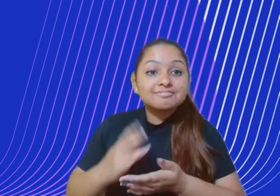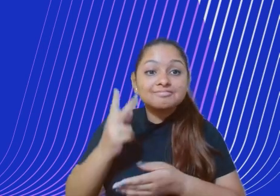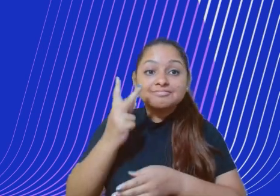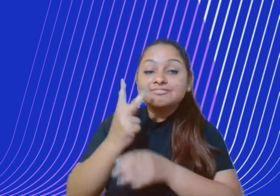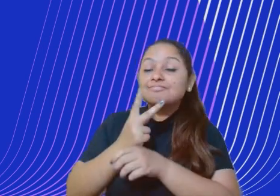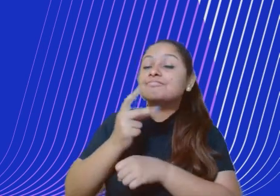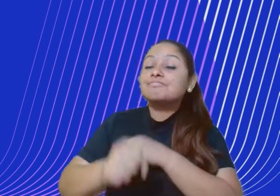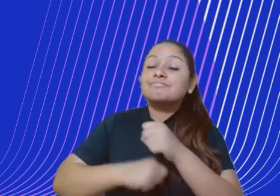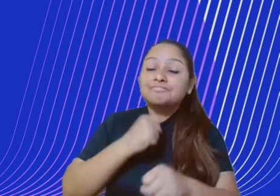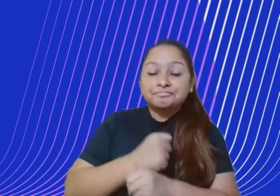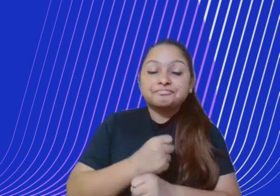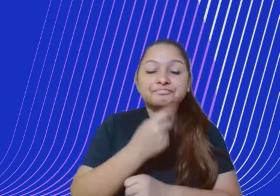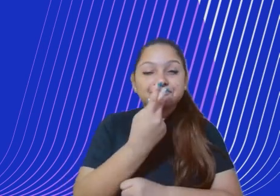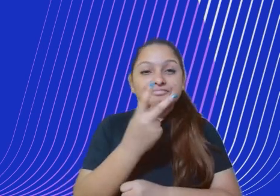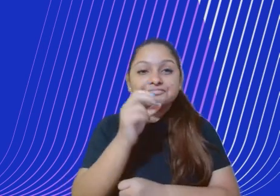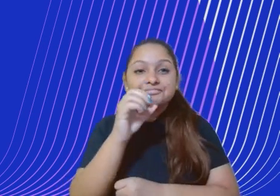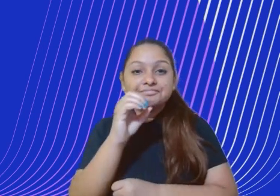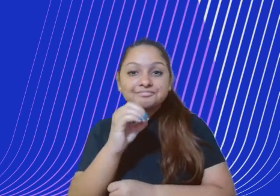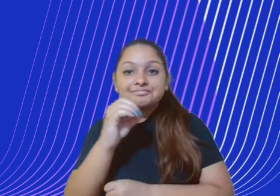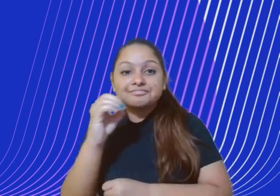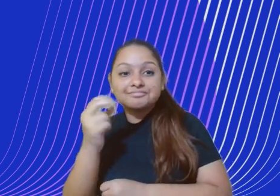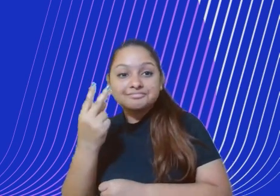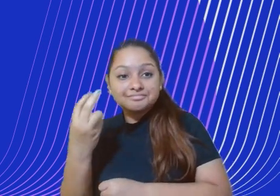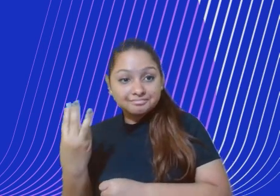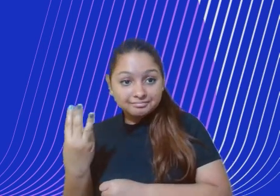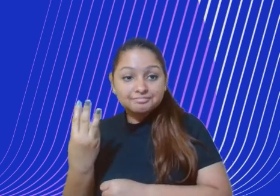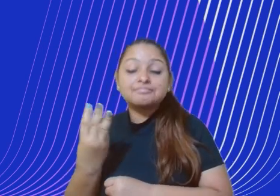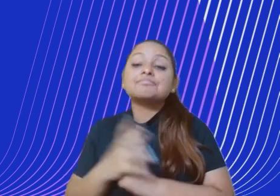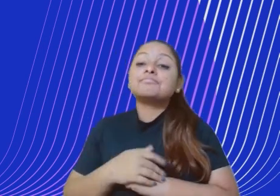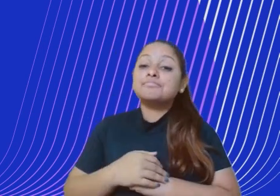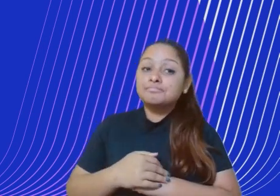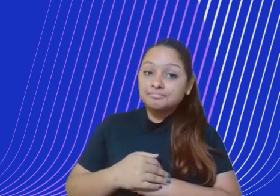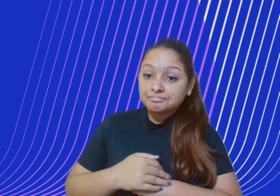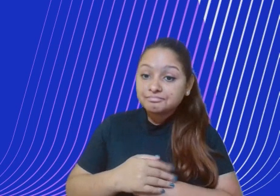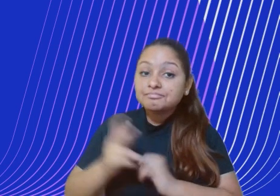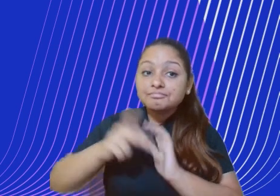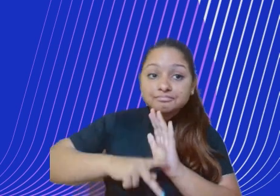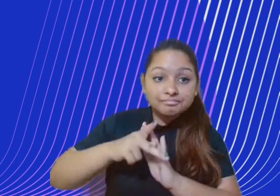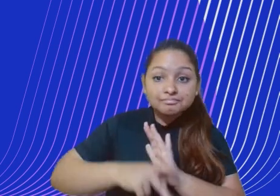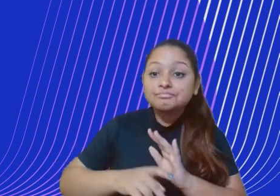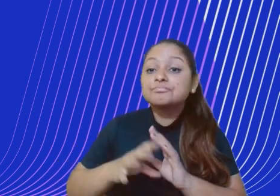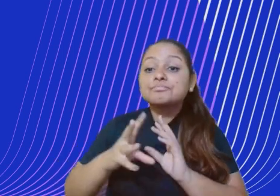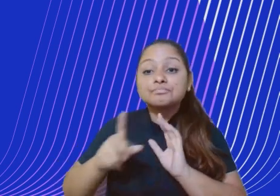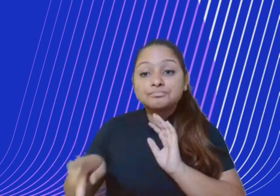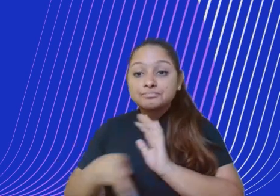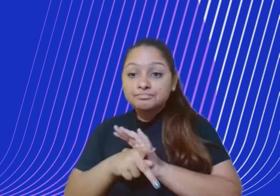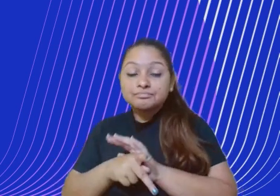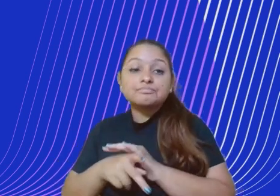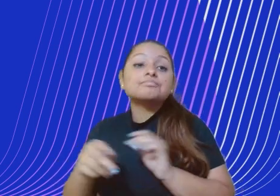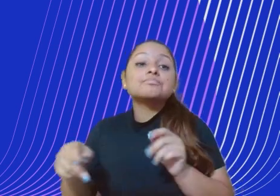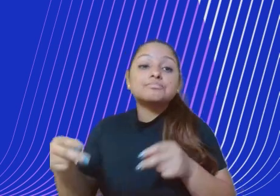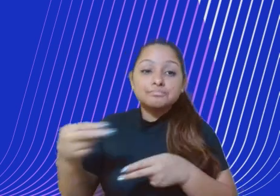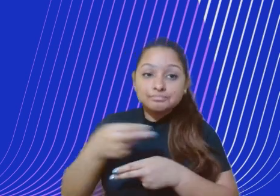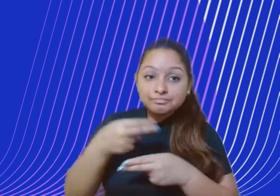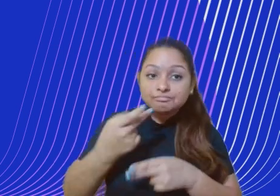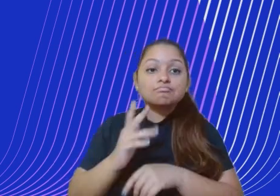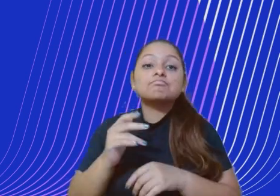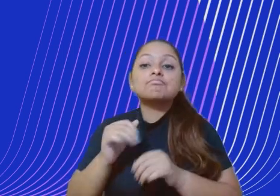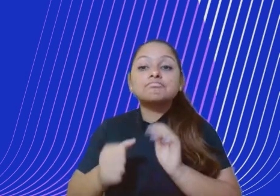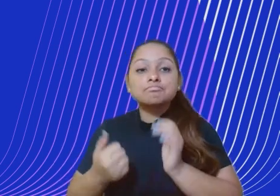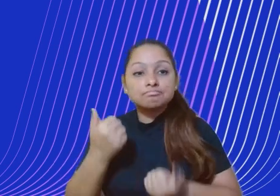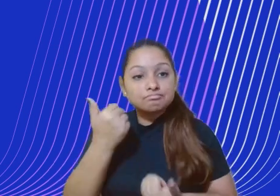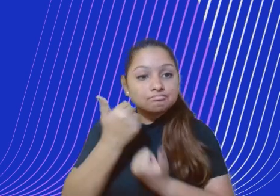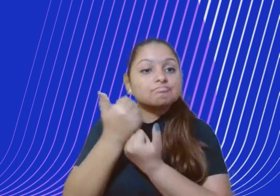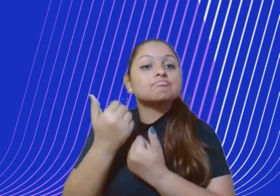2023. So this project, as all our calls, they are coordinated by SENAI because